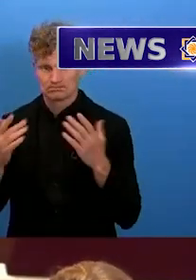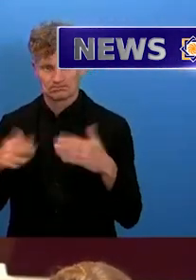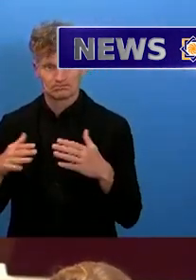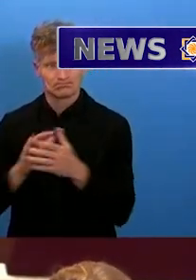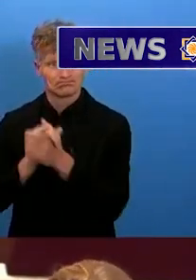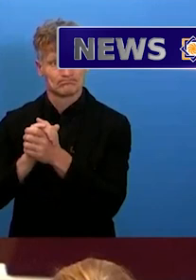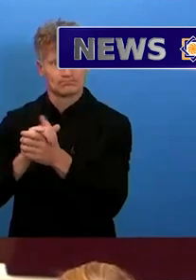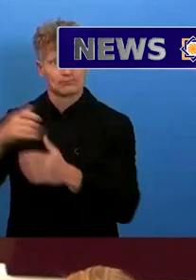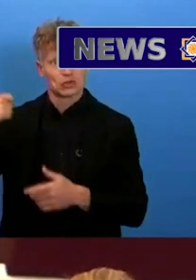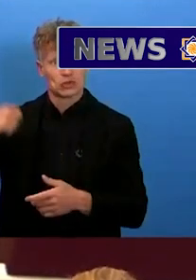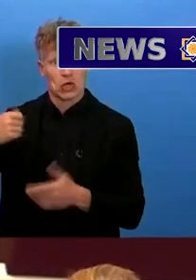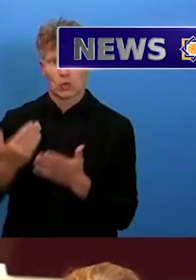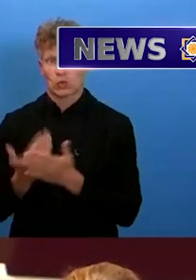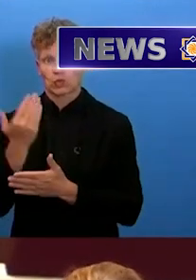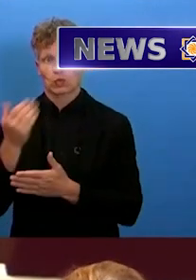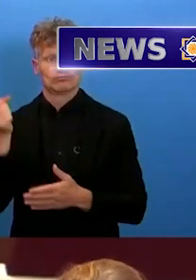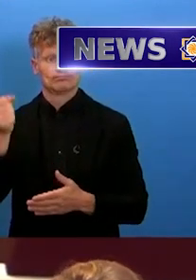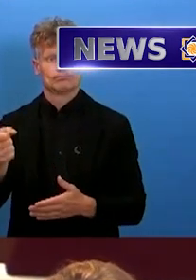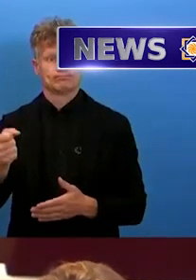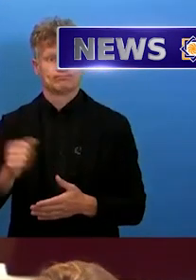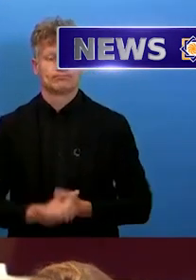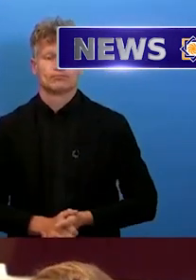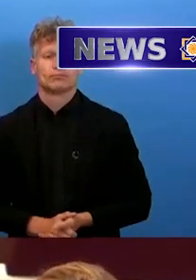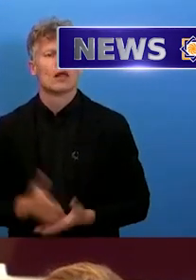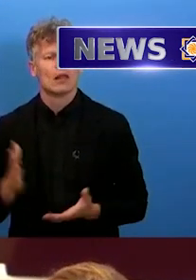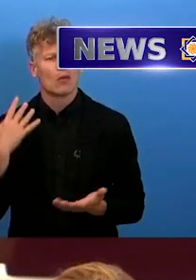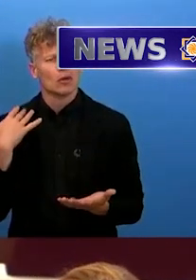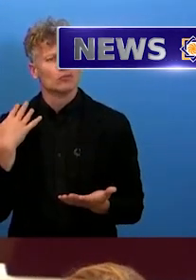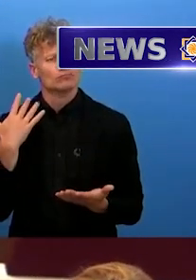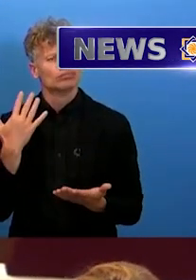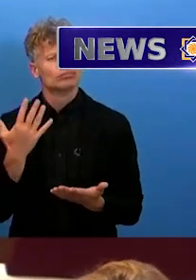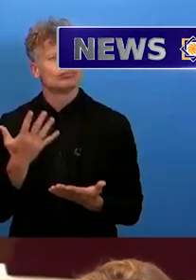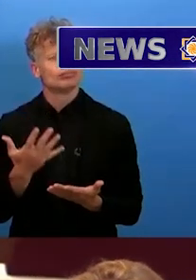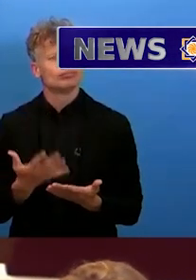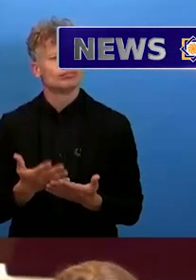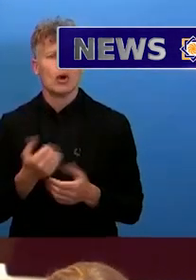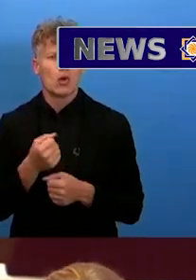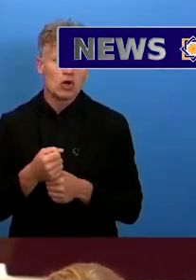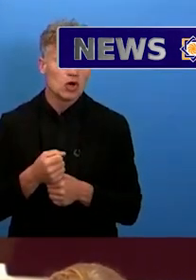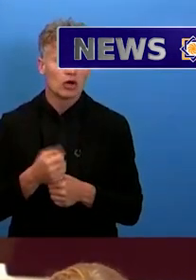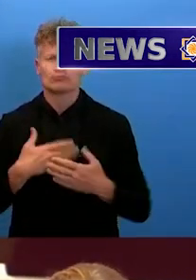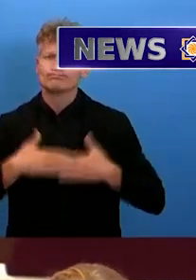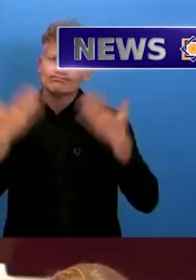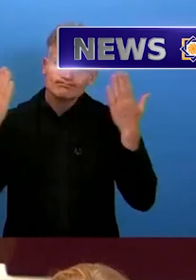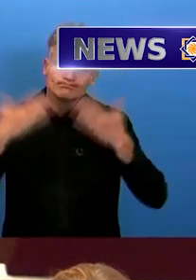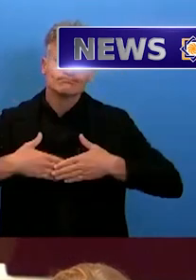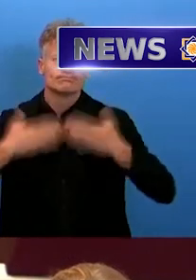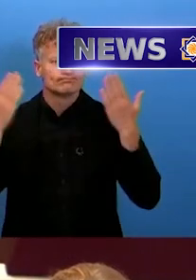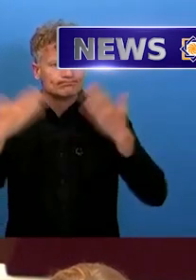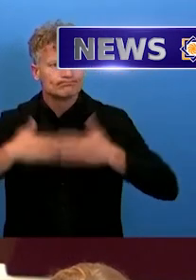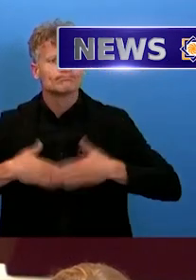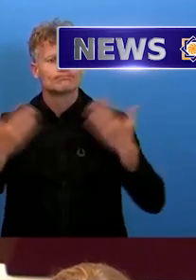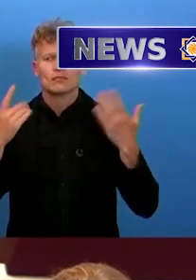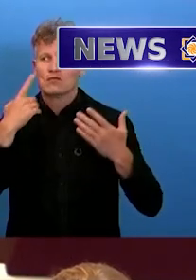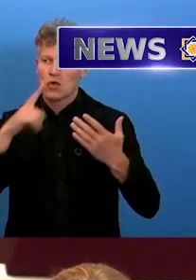seven months. After the blockade, on September 29, 2023, ethnic cleansing took place by the Turkish-Azerbaijan Arab forces,